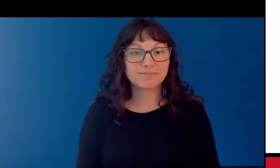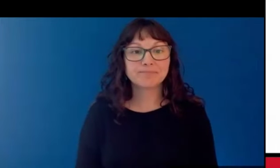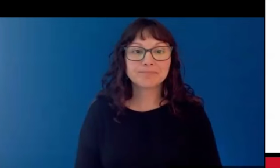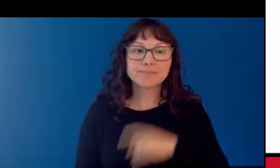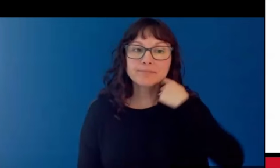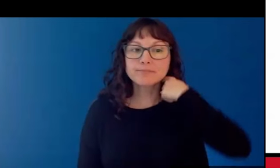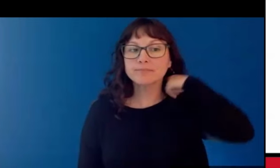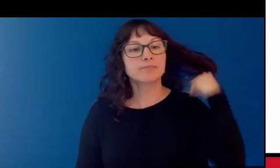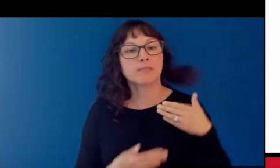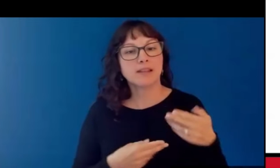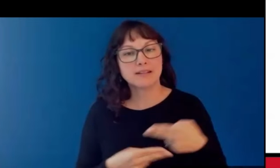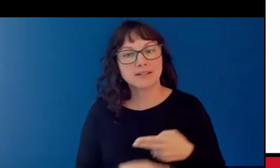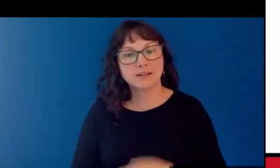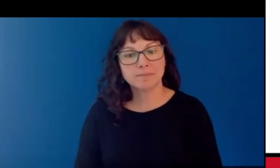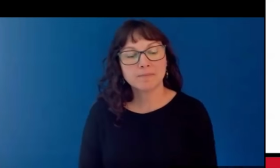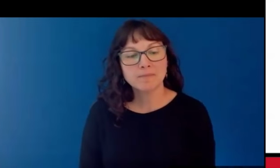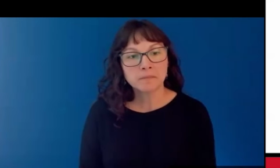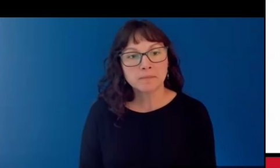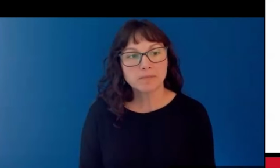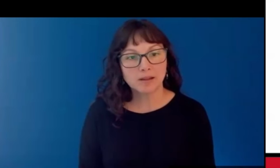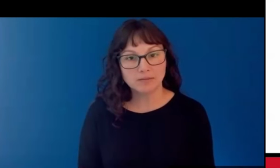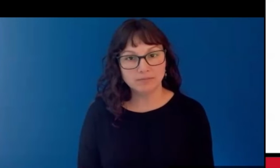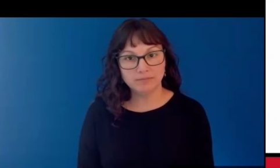Next slide.